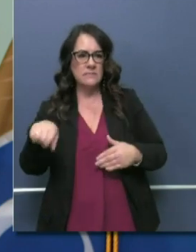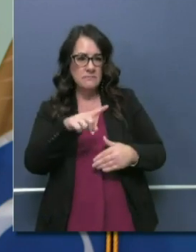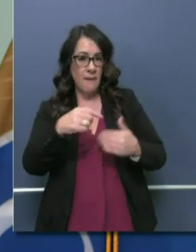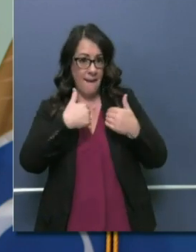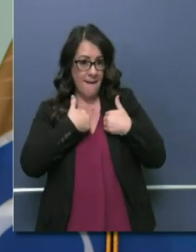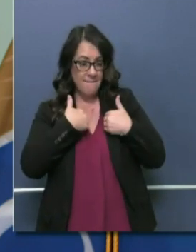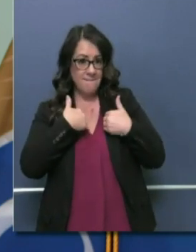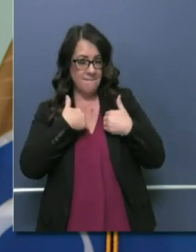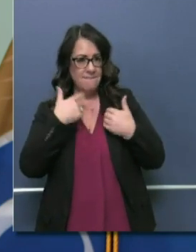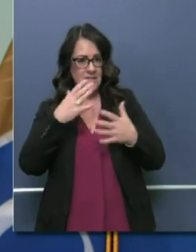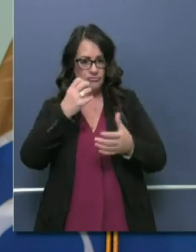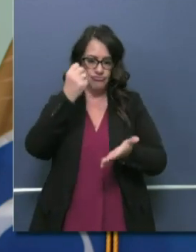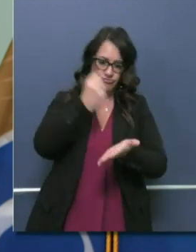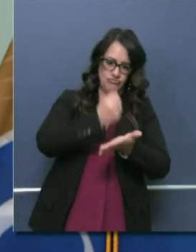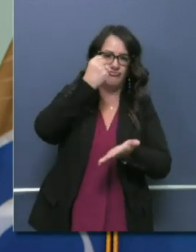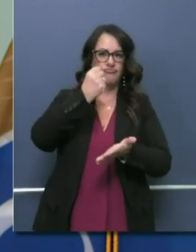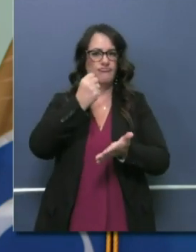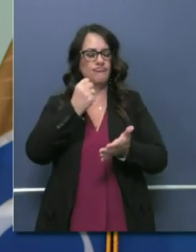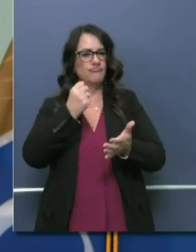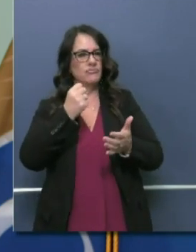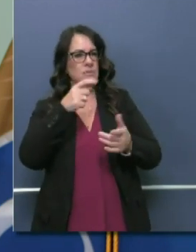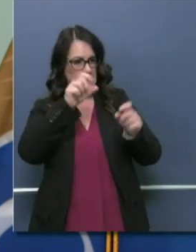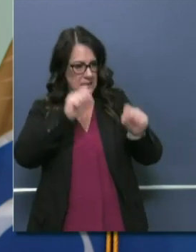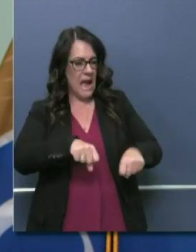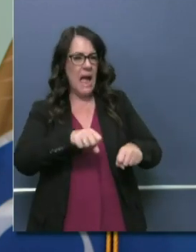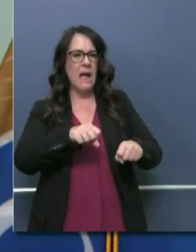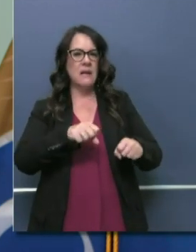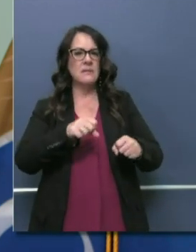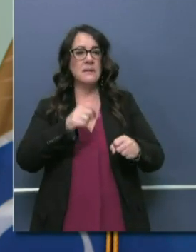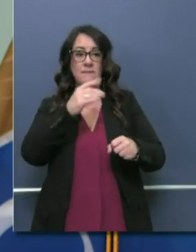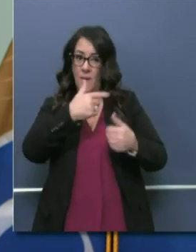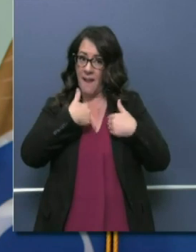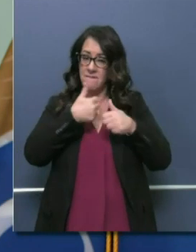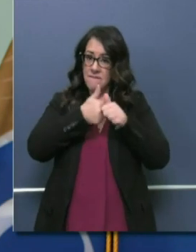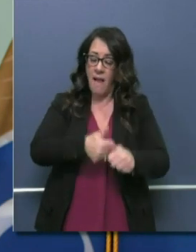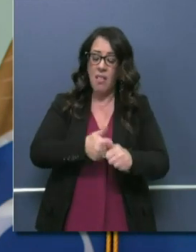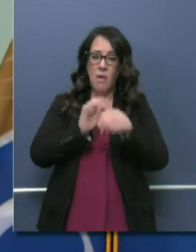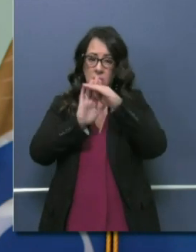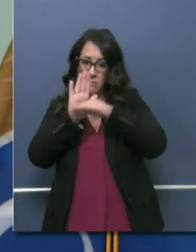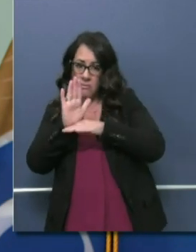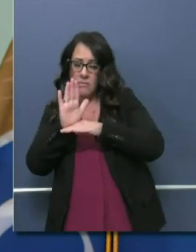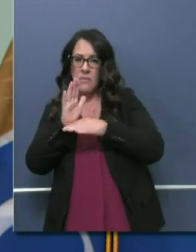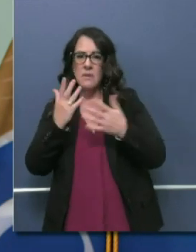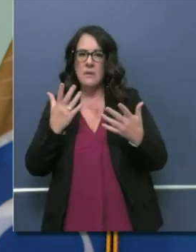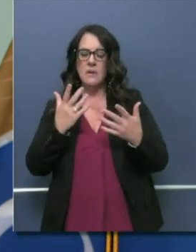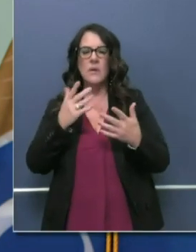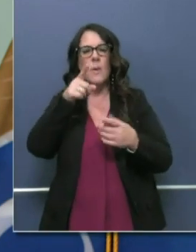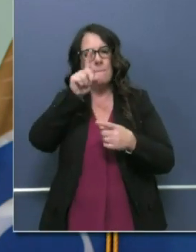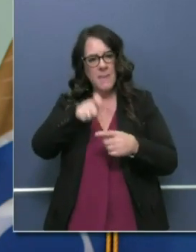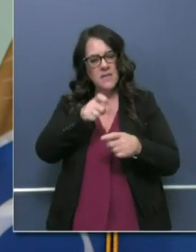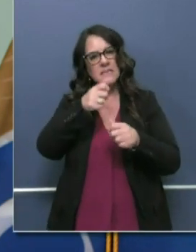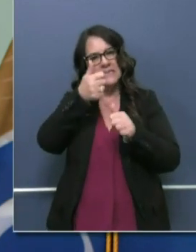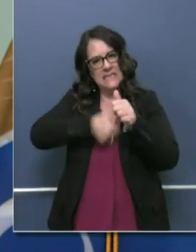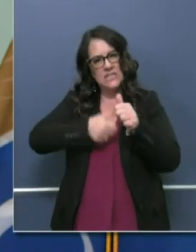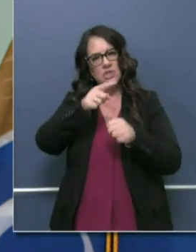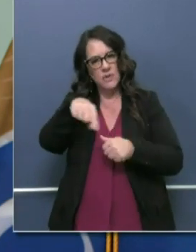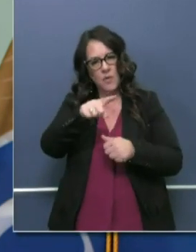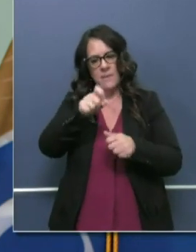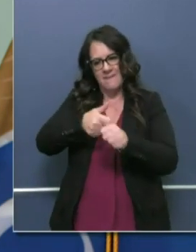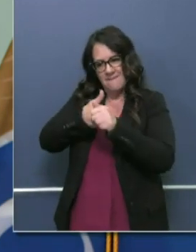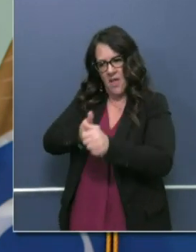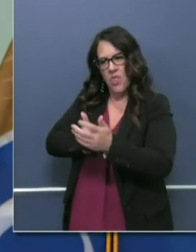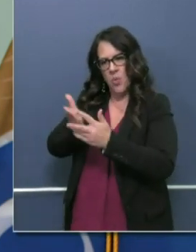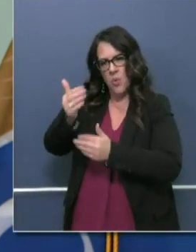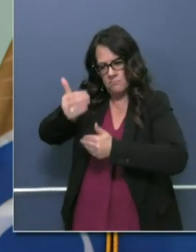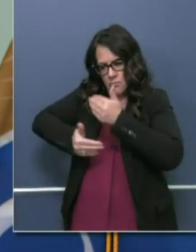certification in place. All of those will be made public. All of those have to be done through a process that goes to the California